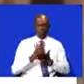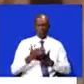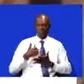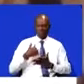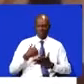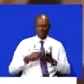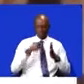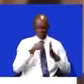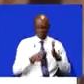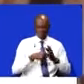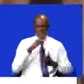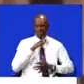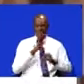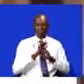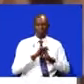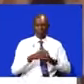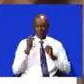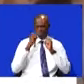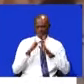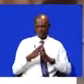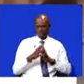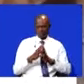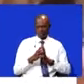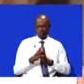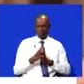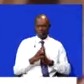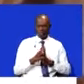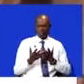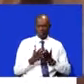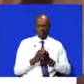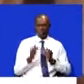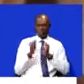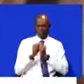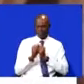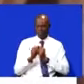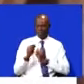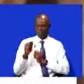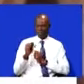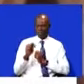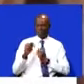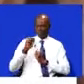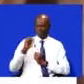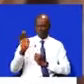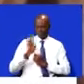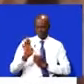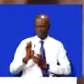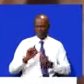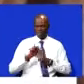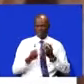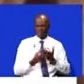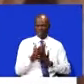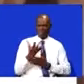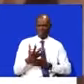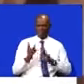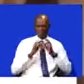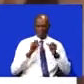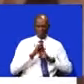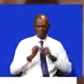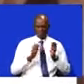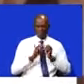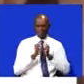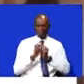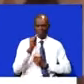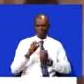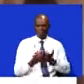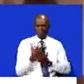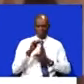into revenue generation. Because when you look at the 50 billion aspect ecosystem restoration, we are talking about growing 10 billion